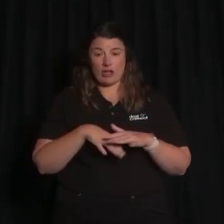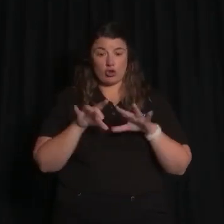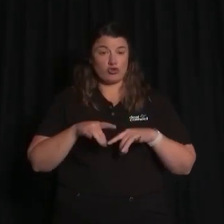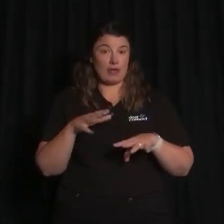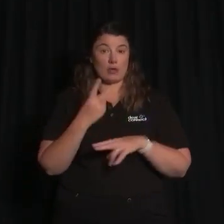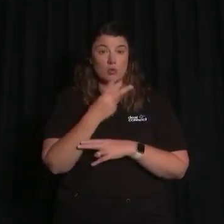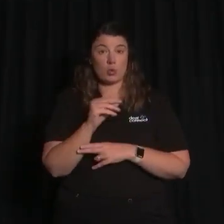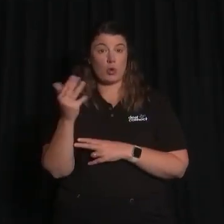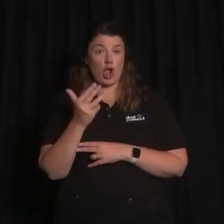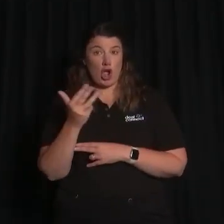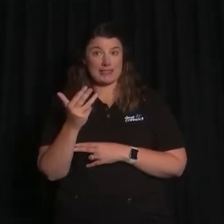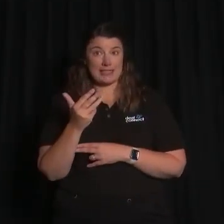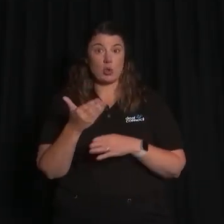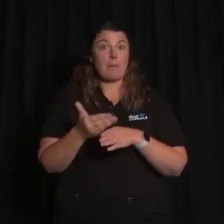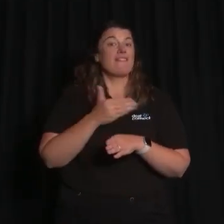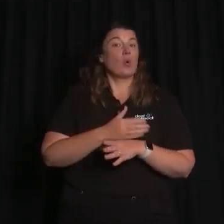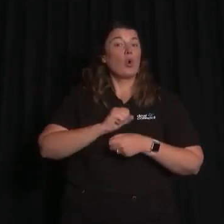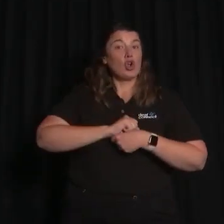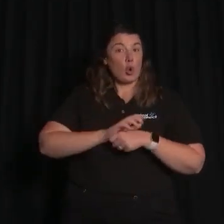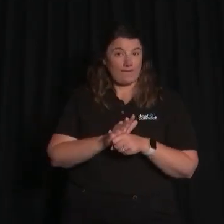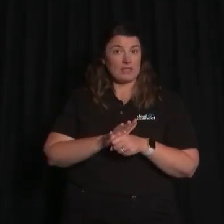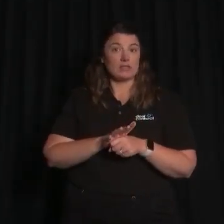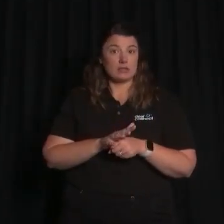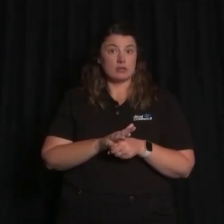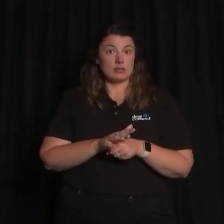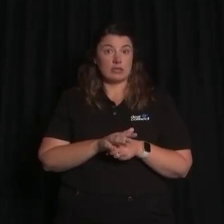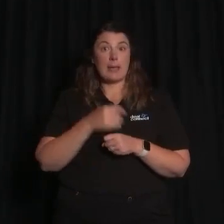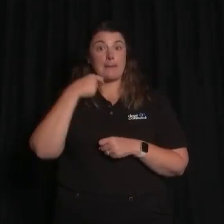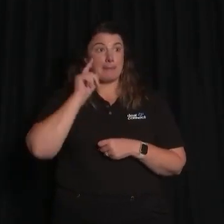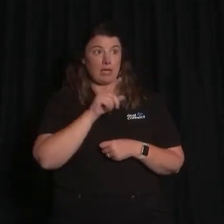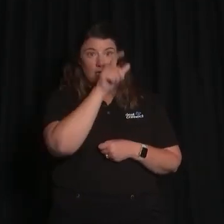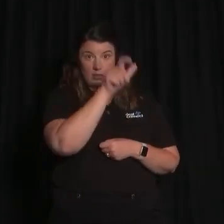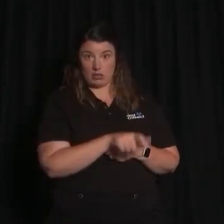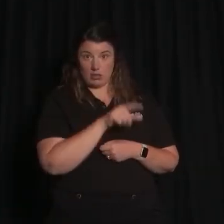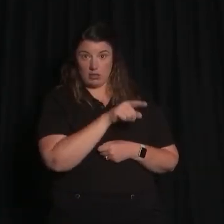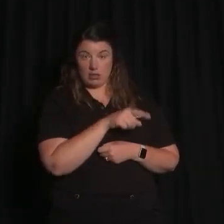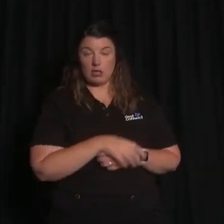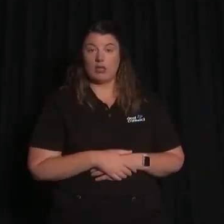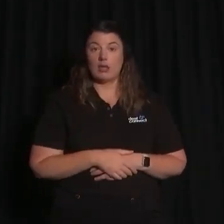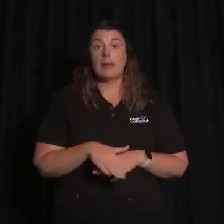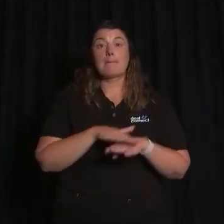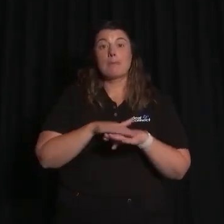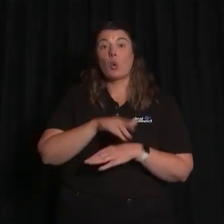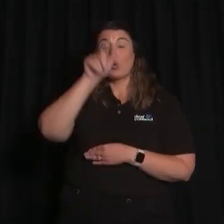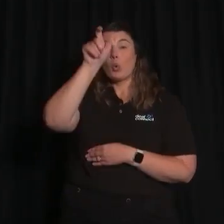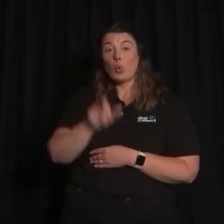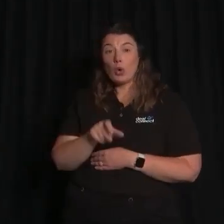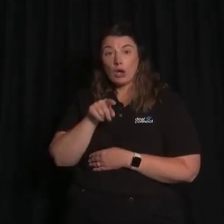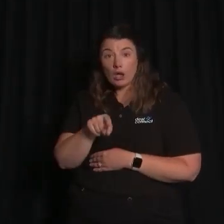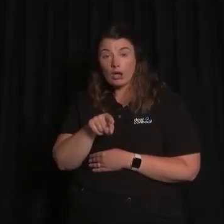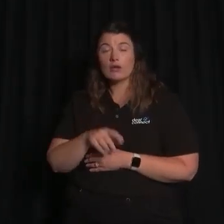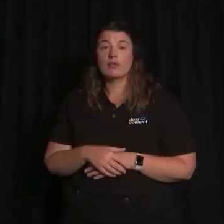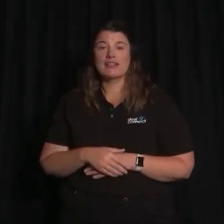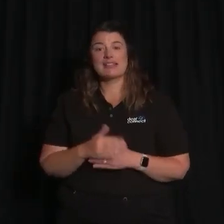2019, so pre-pandemic, and that's the data shown in the pink bar. The data in the blue column are the best